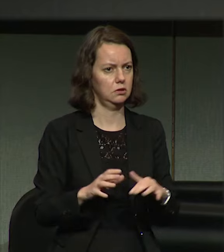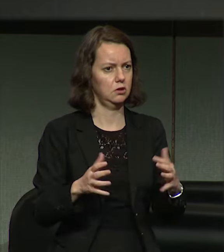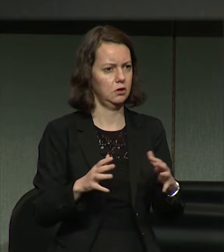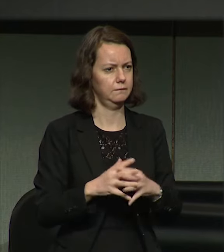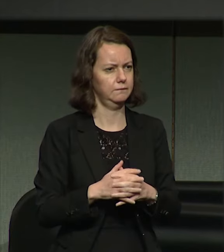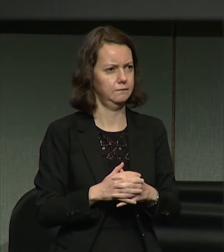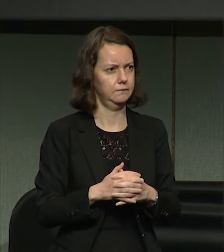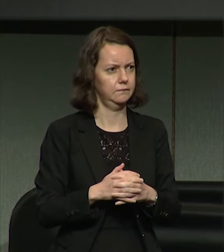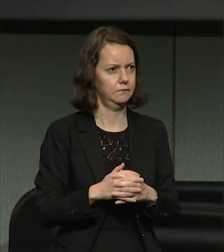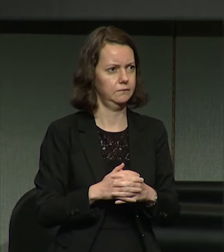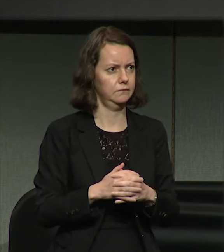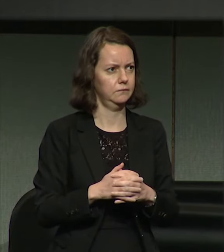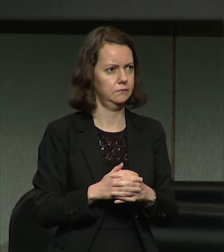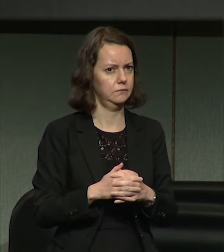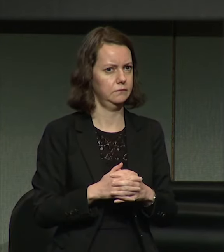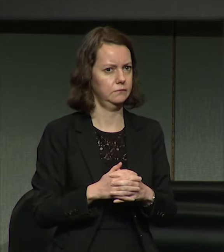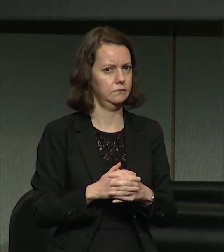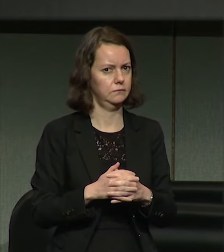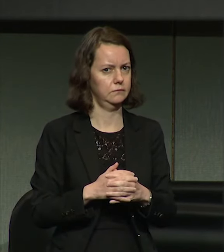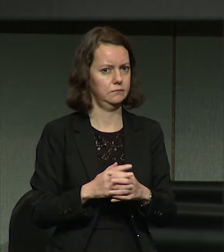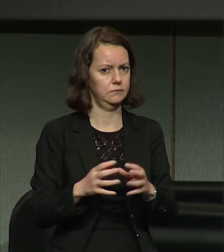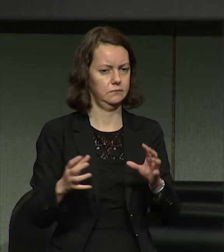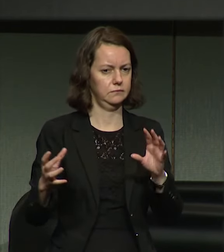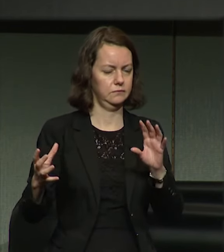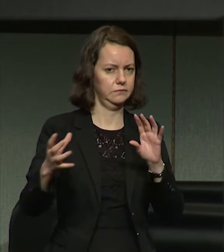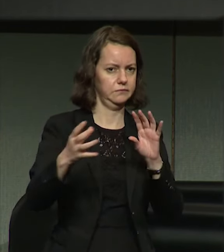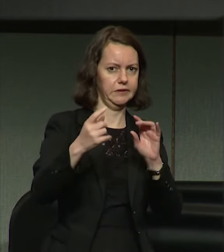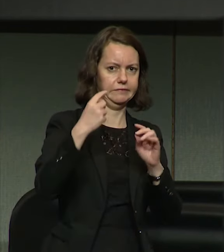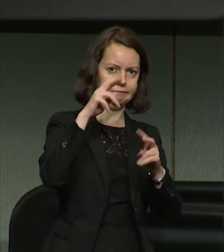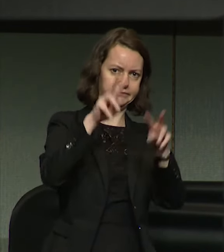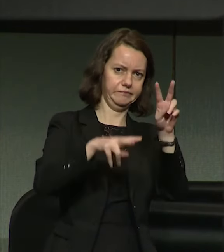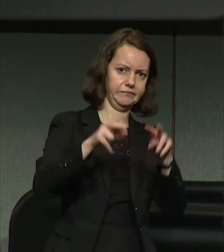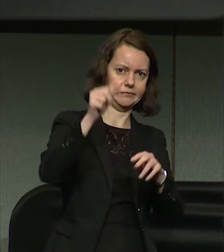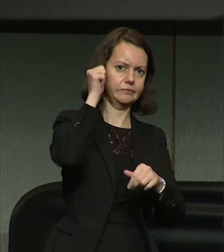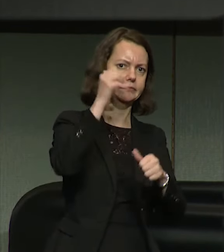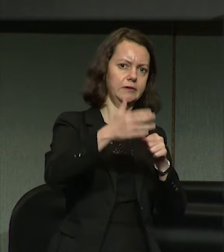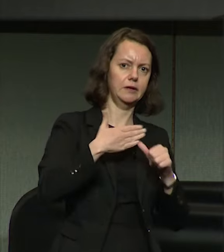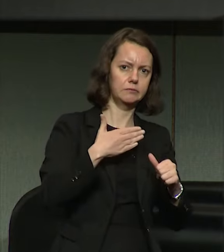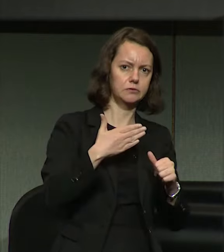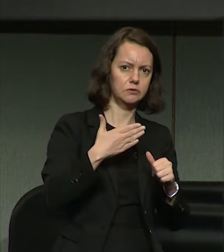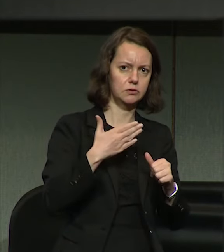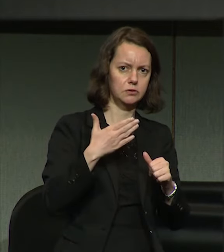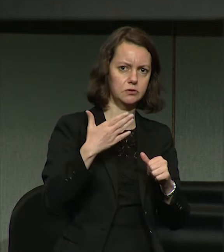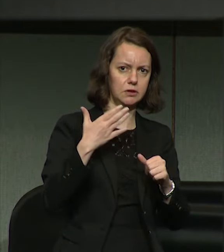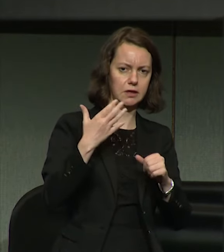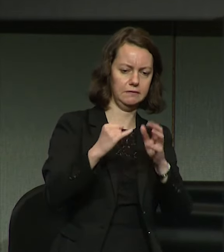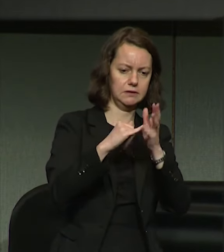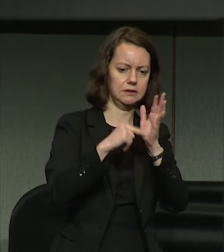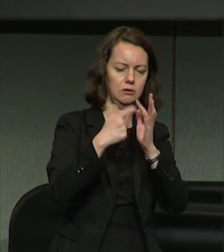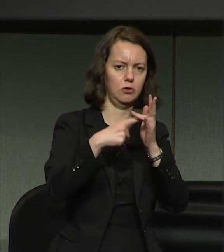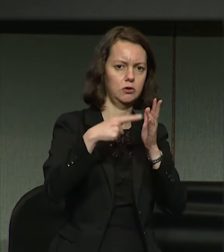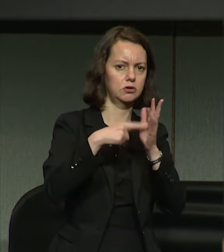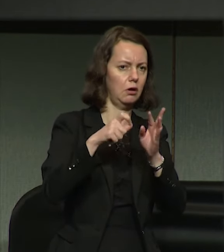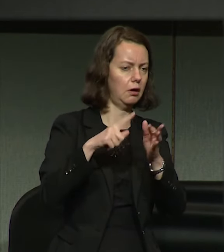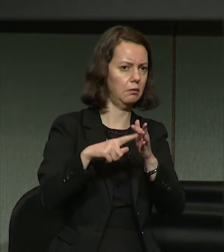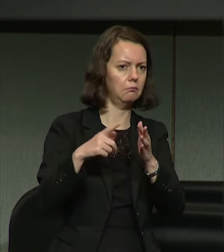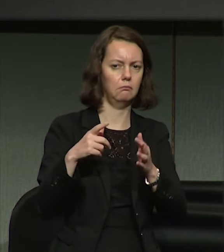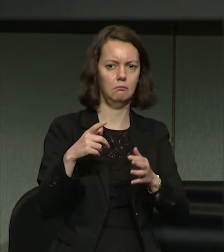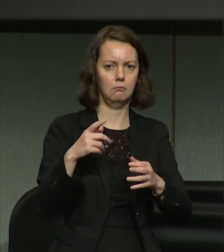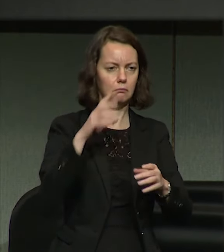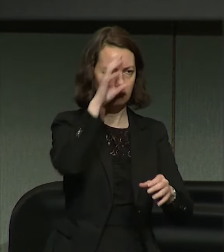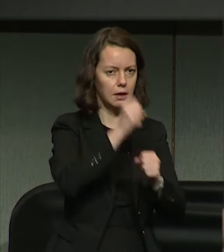a kind of connection with a contaminated mediation or the stereotype of being Aboriginal that would